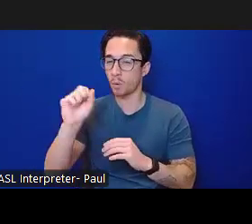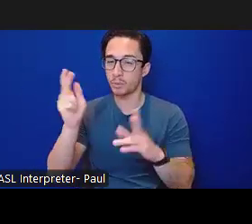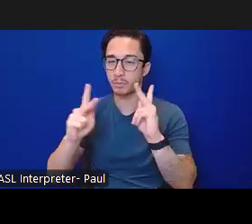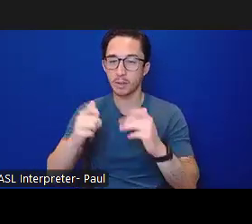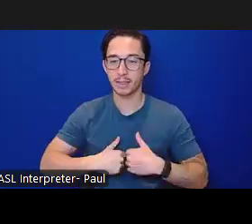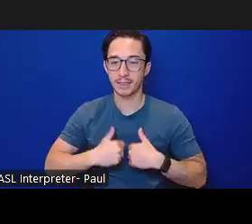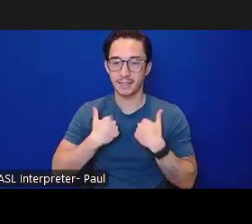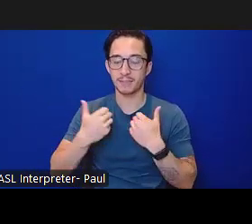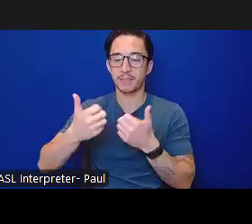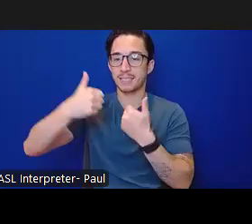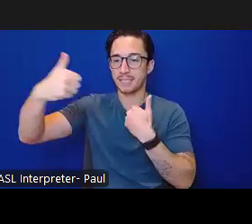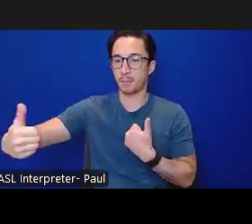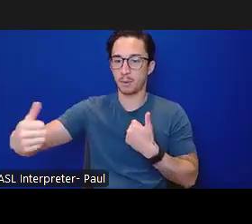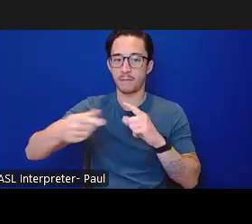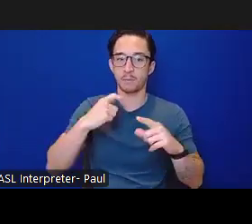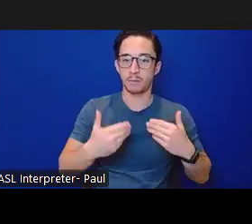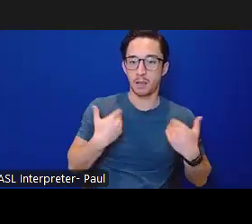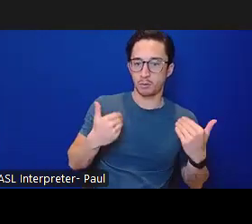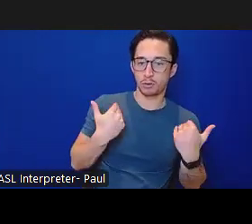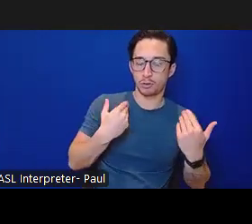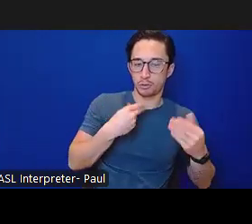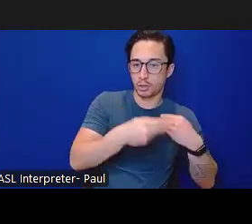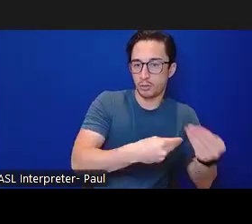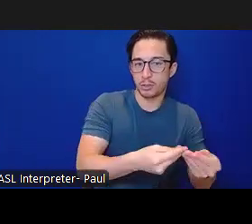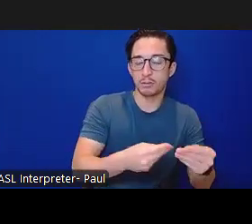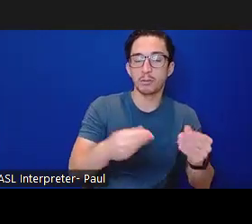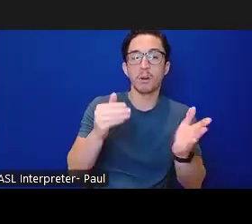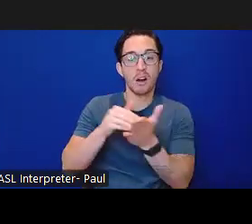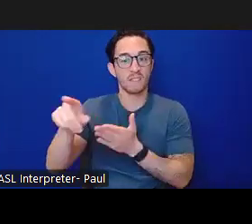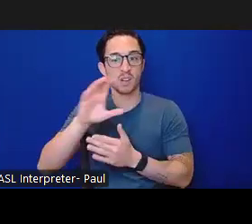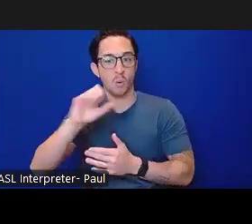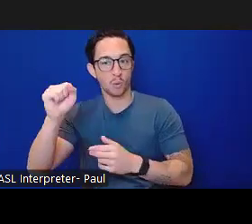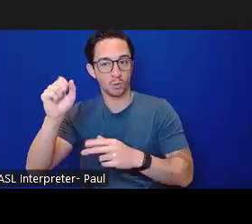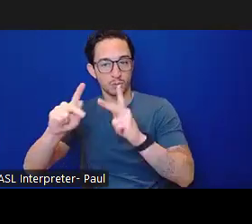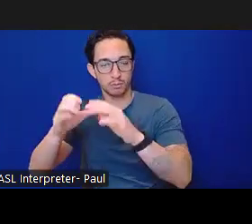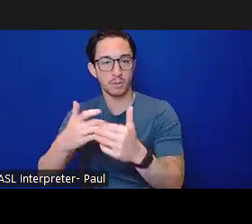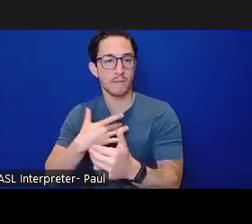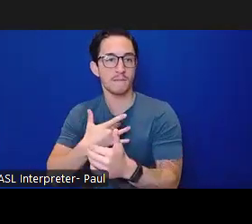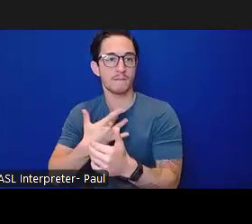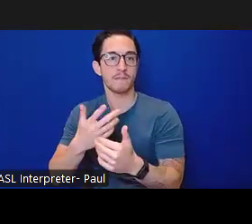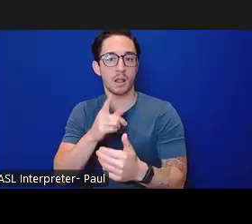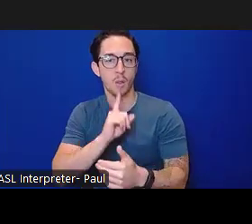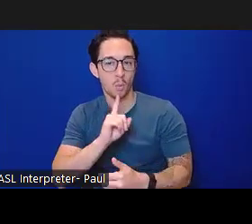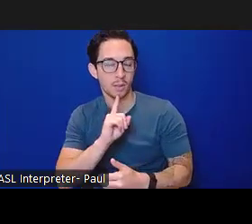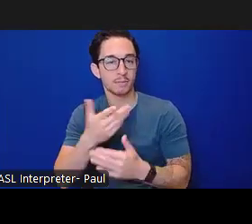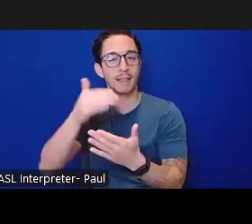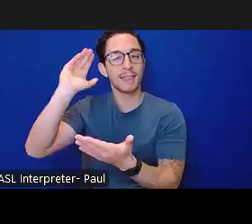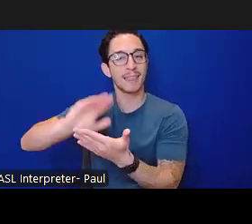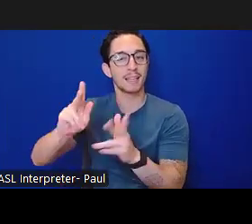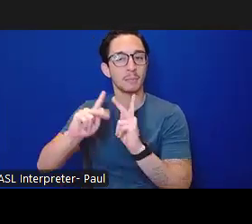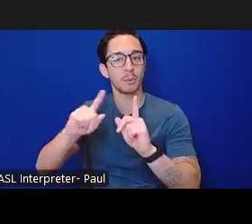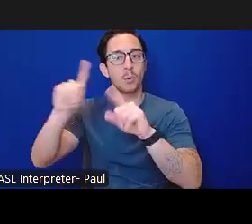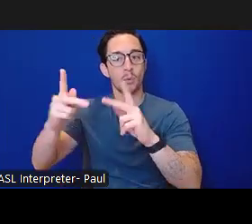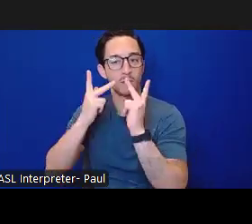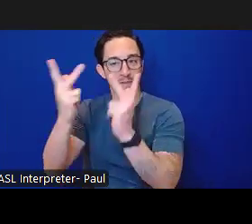separated from the younger generation. They may oftentimes feel lonely. They typically get less visitors if they live in like a